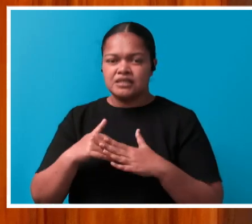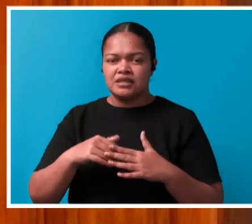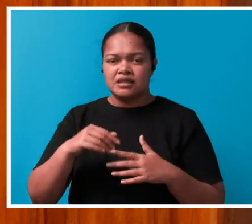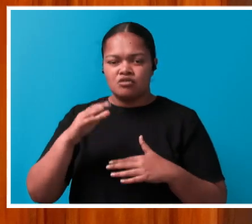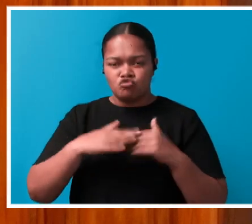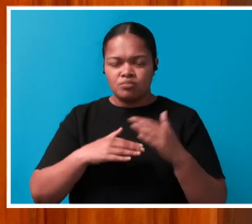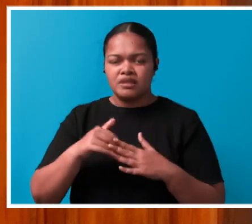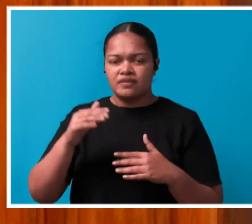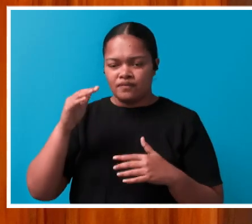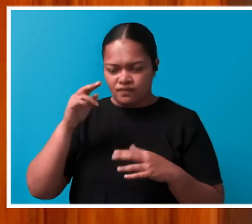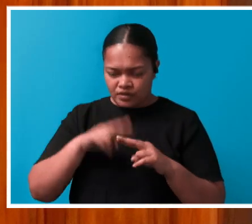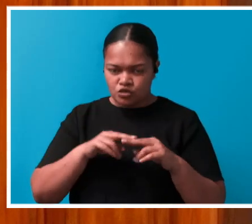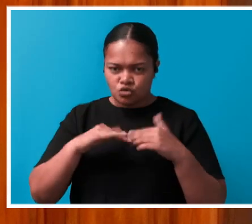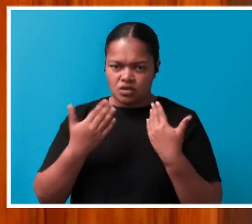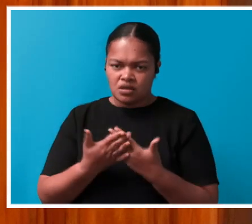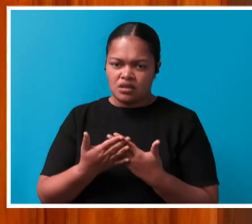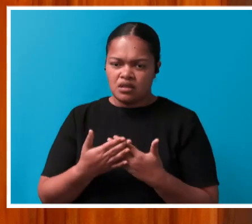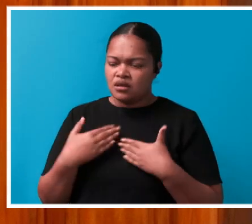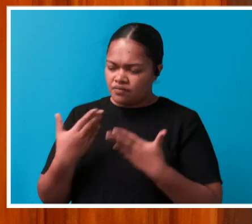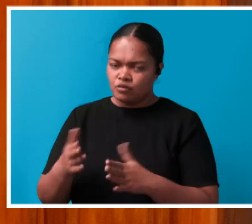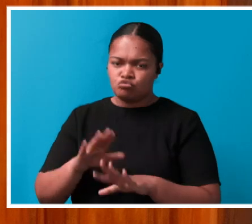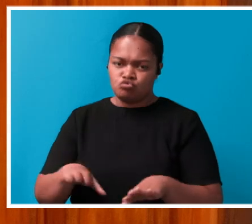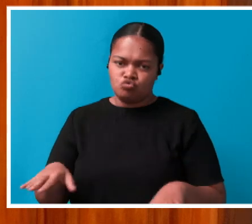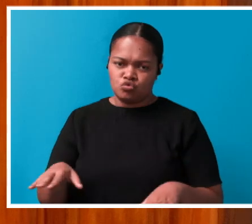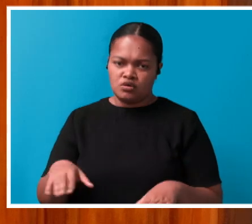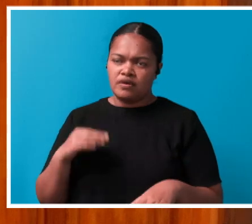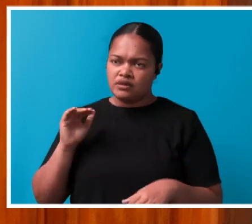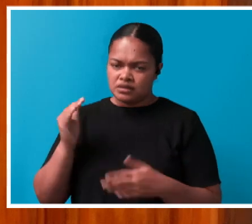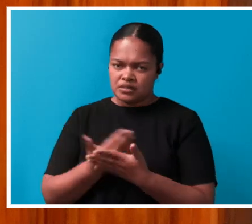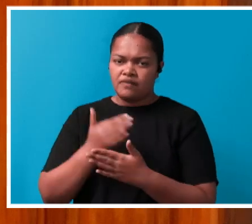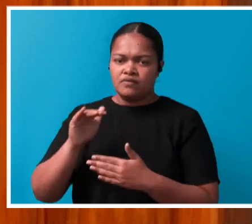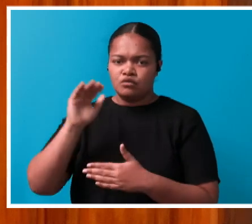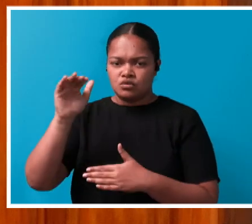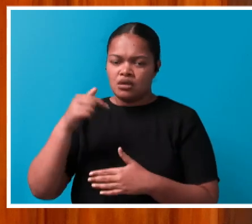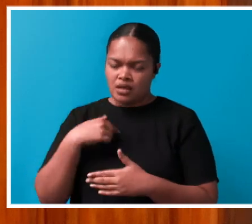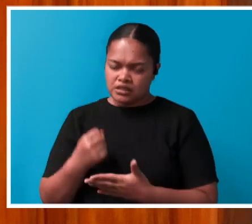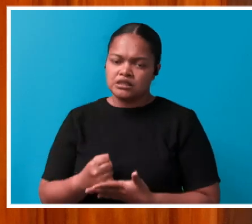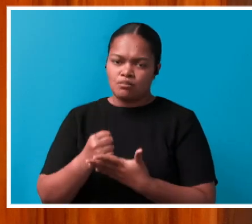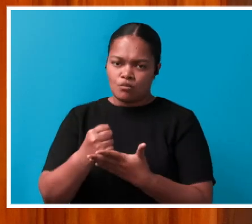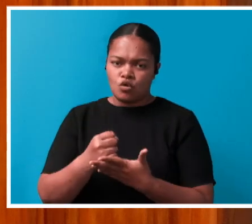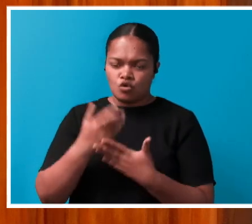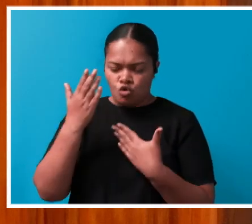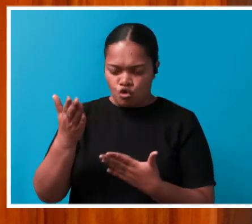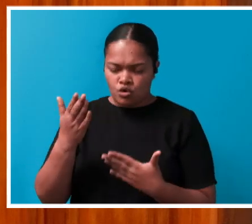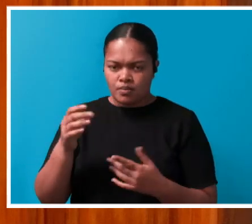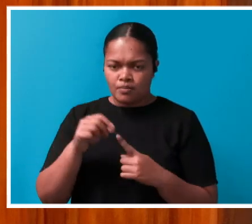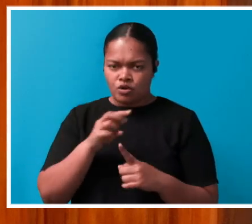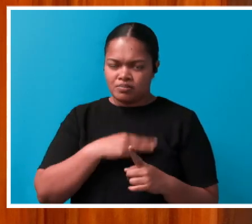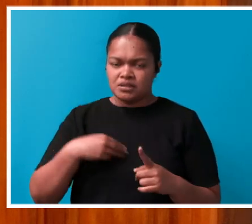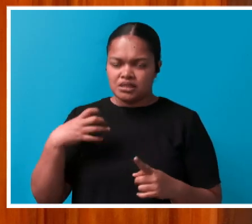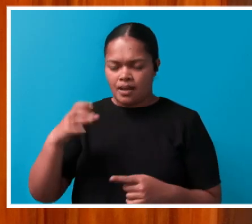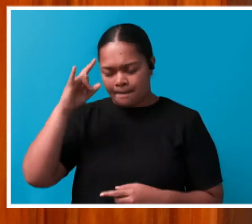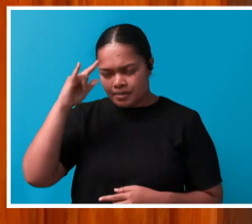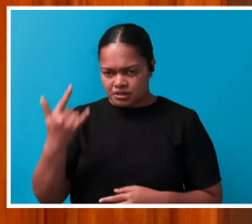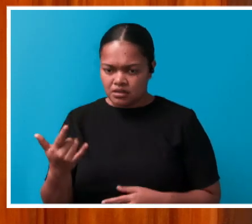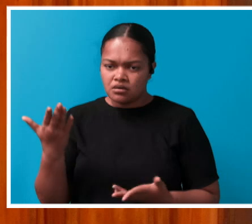it to our children and future generations. Mr. Speaker, sir, I support the Honorable Prime Minister's motion that is before